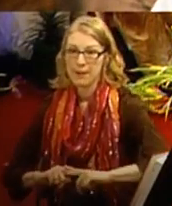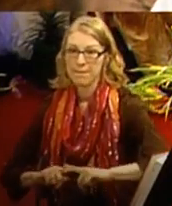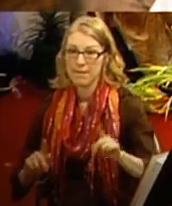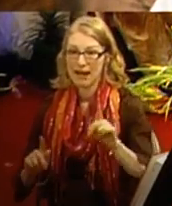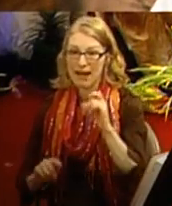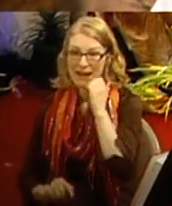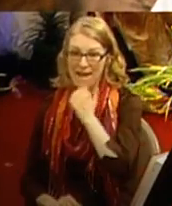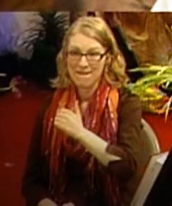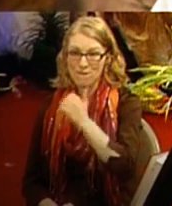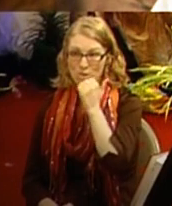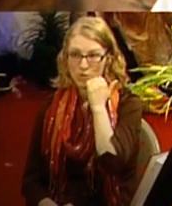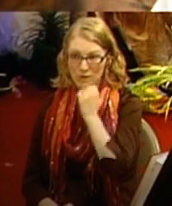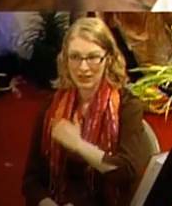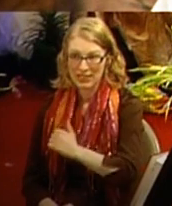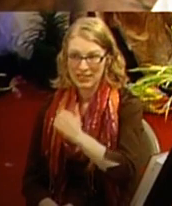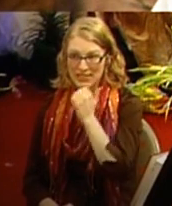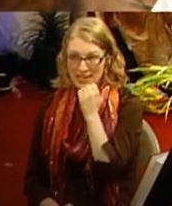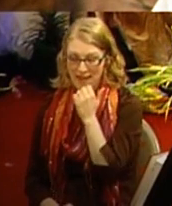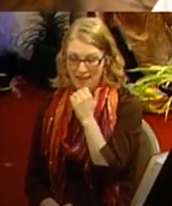day.